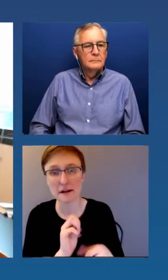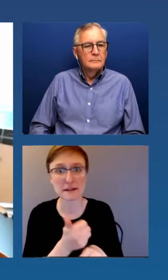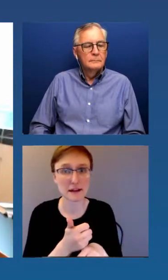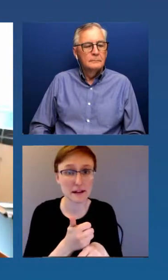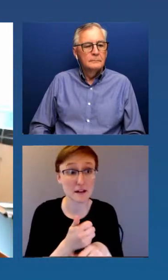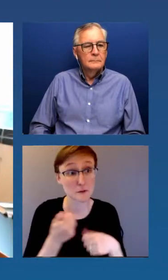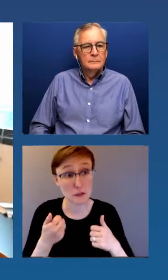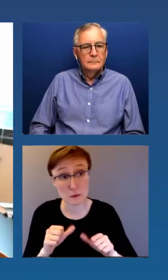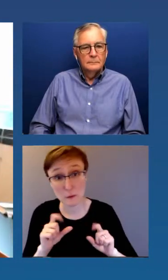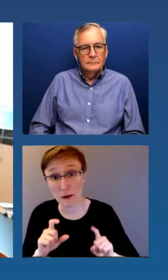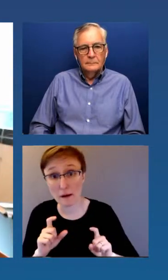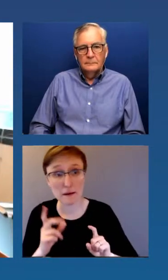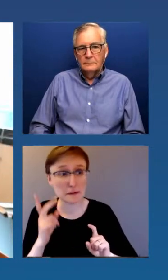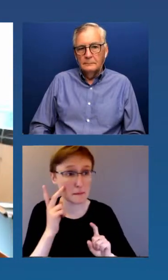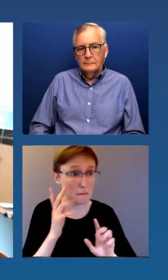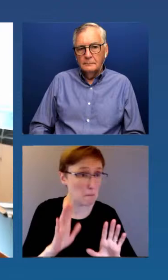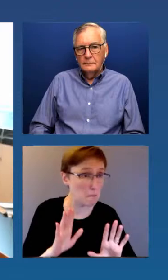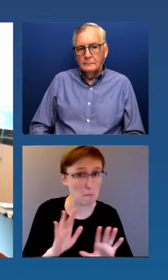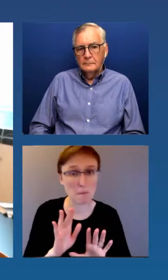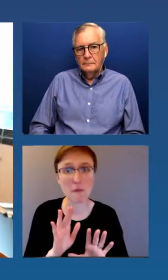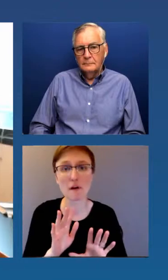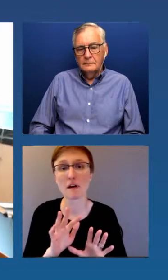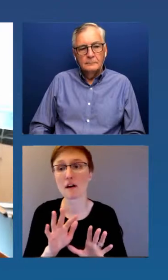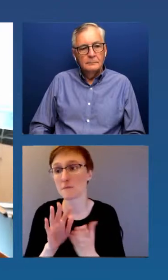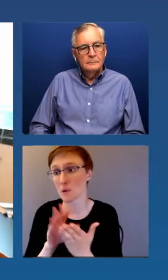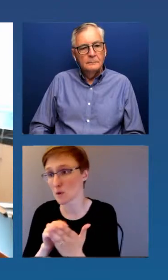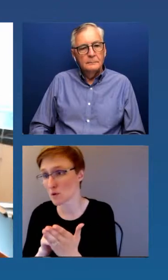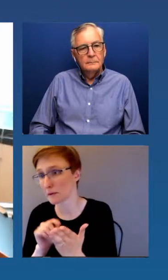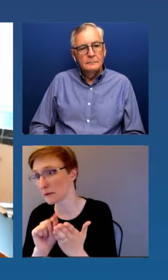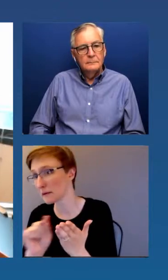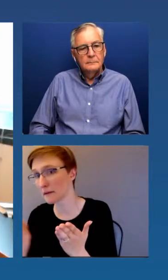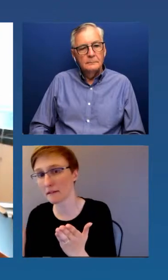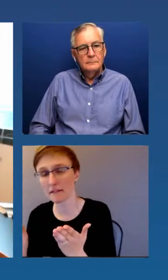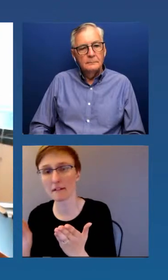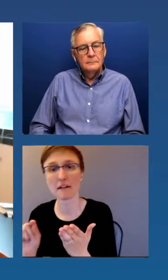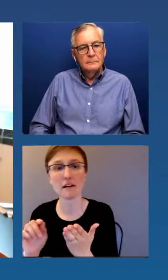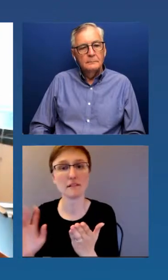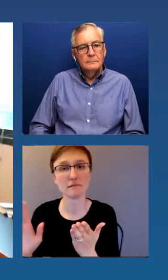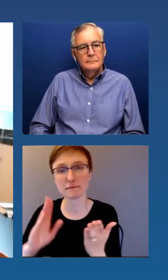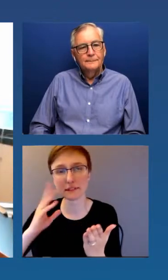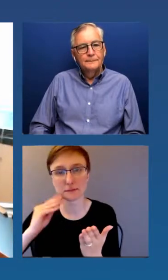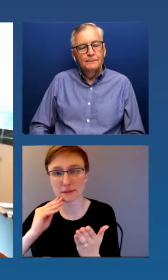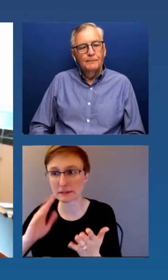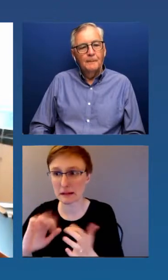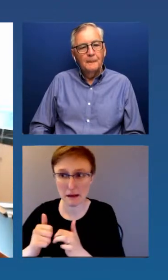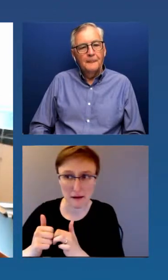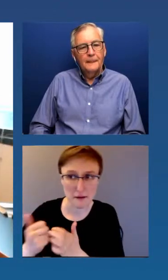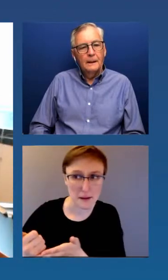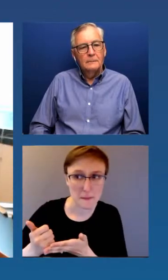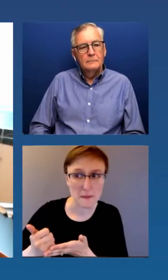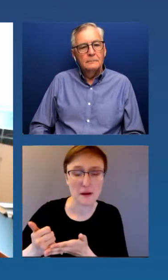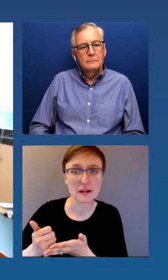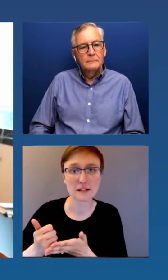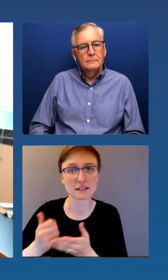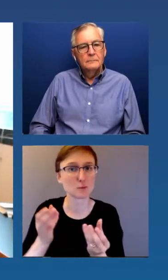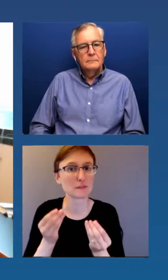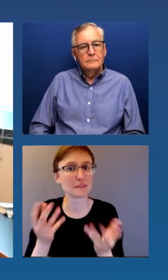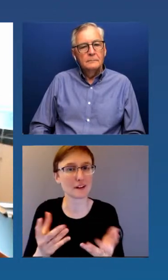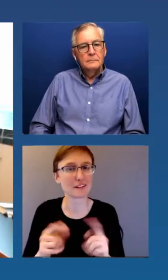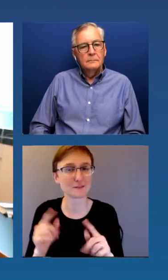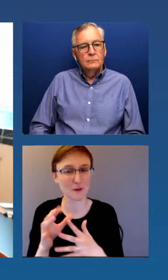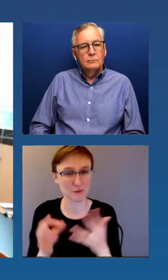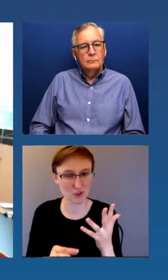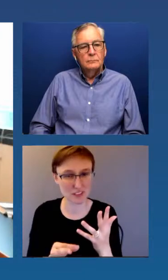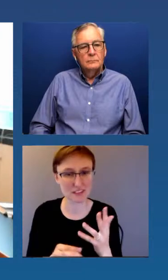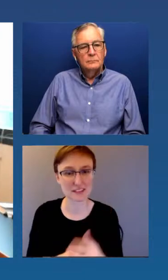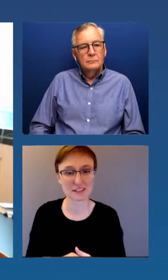new things, learning from others across the province, and rolling out different options for people. And as Hindia has said, we've